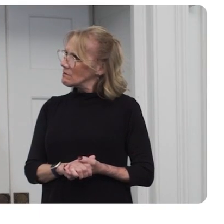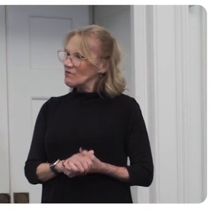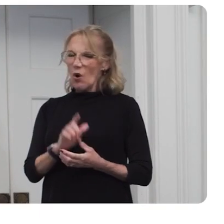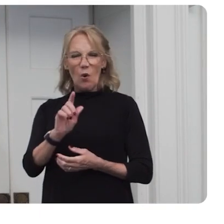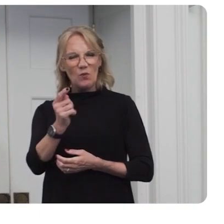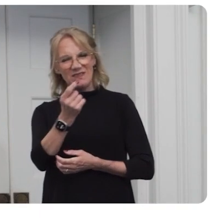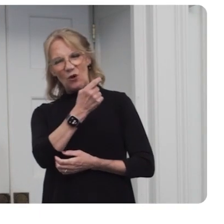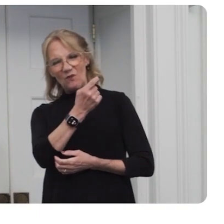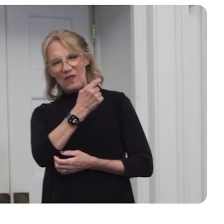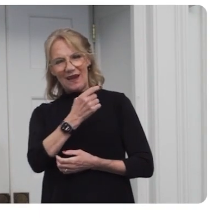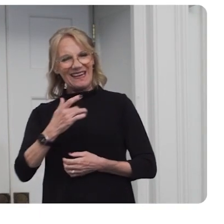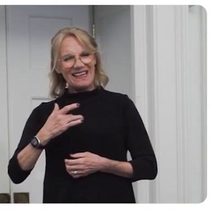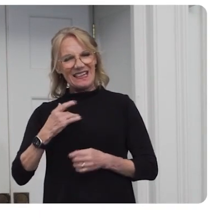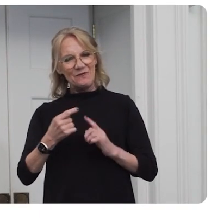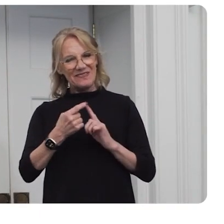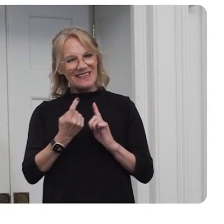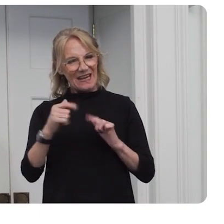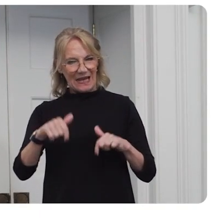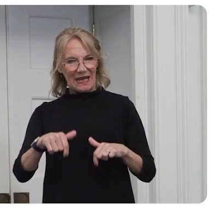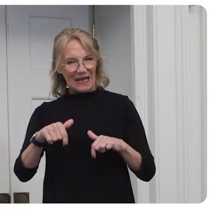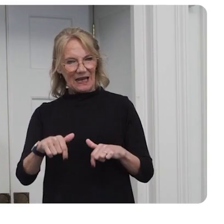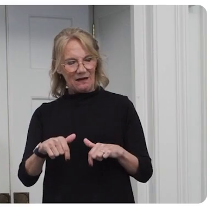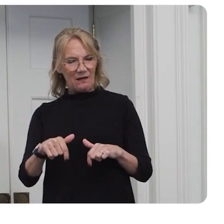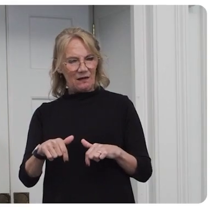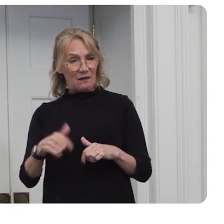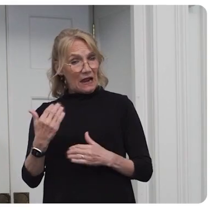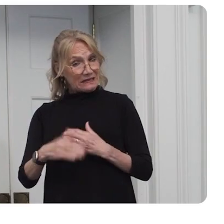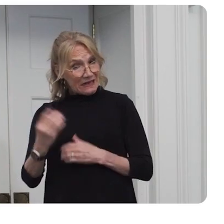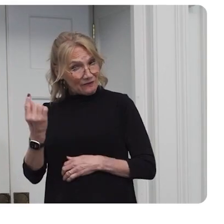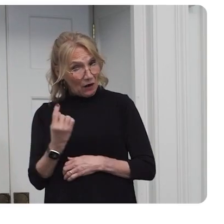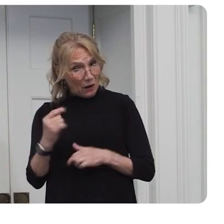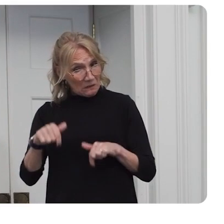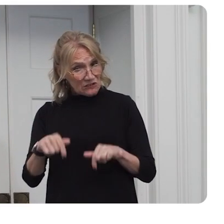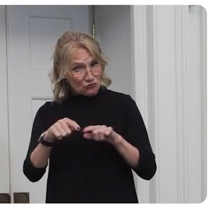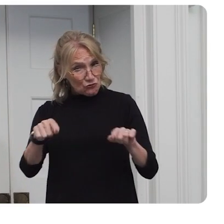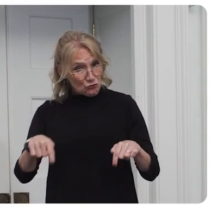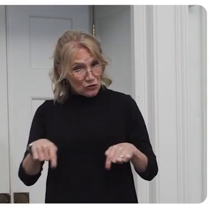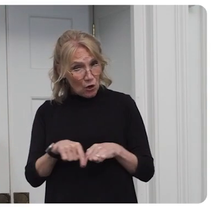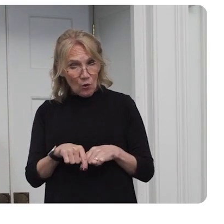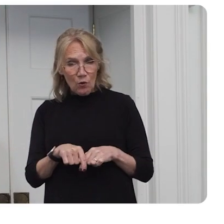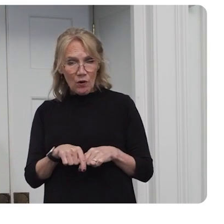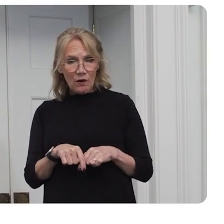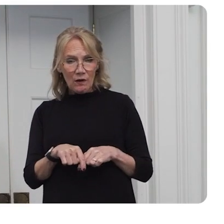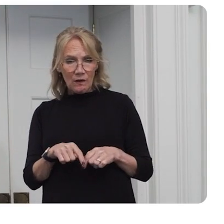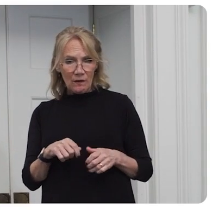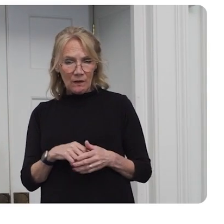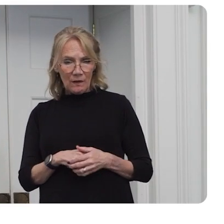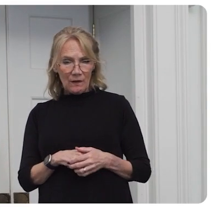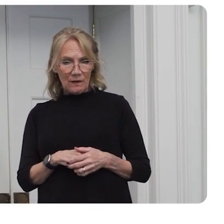there. Yeah, he lives near, but he never comes in the studio. I only ask him